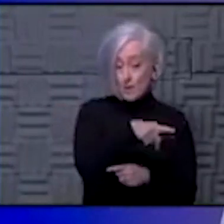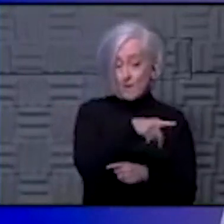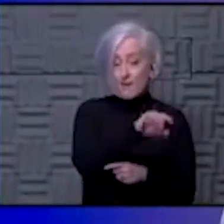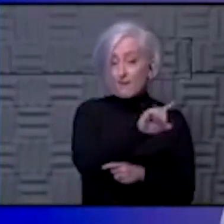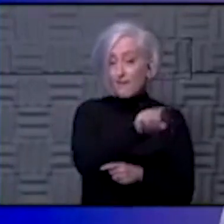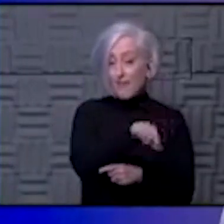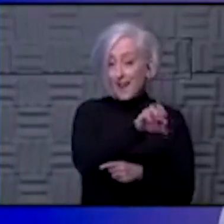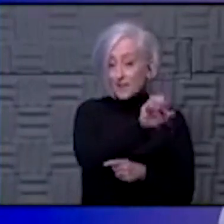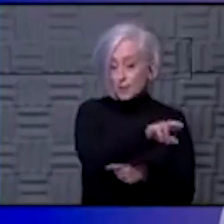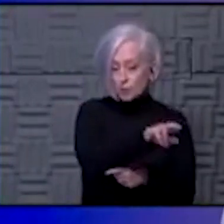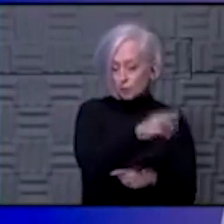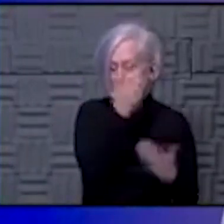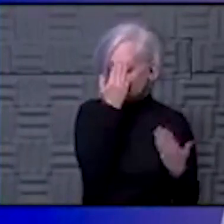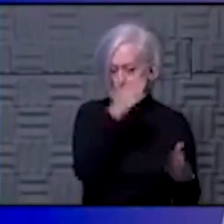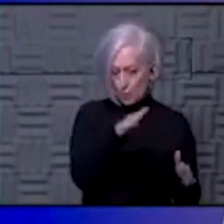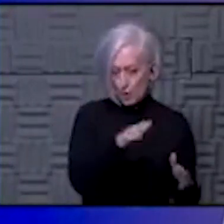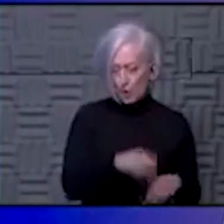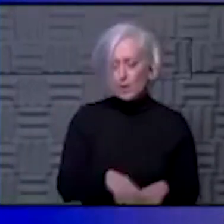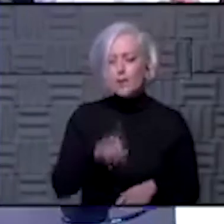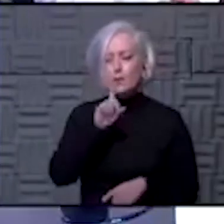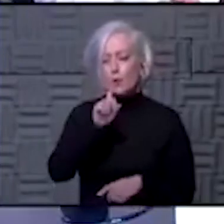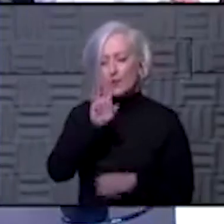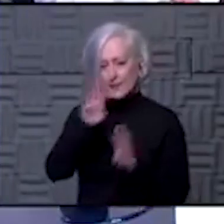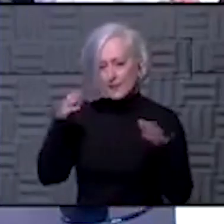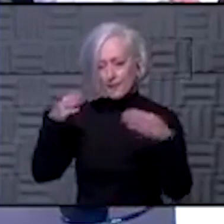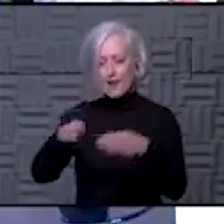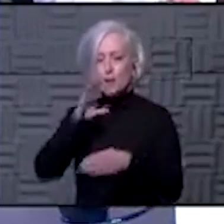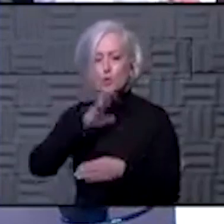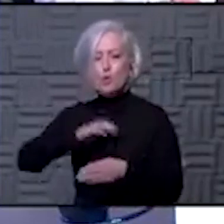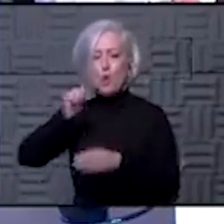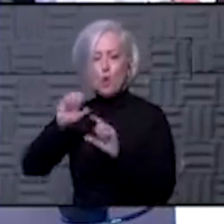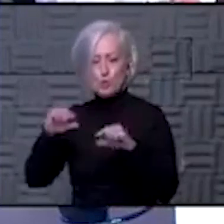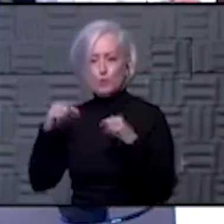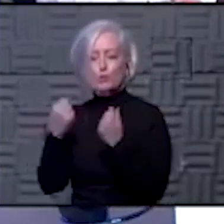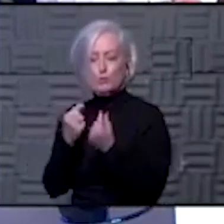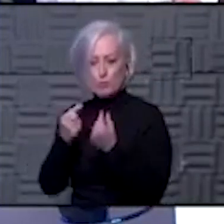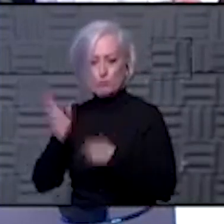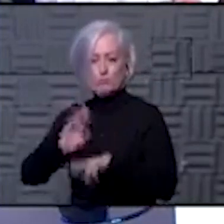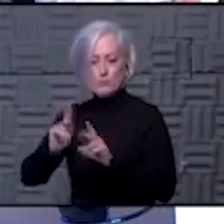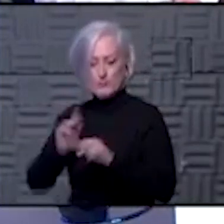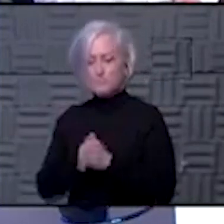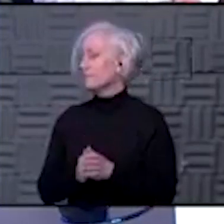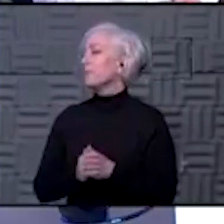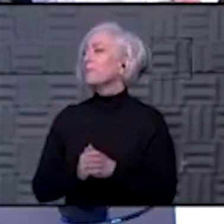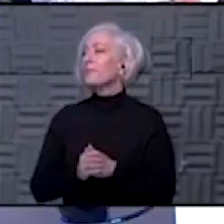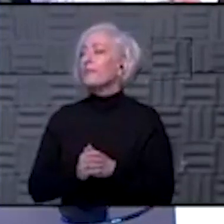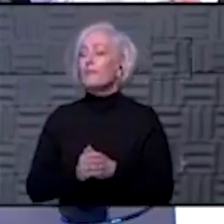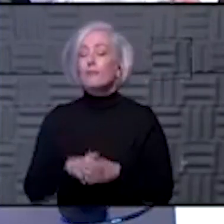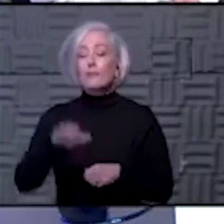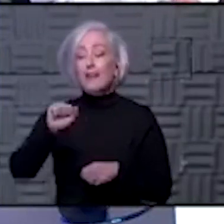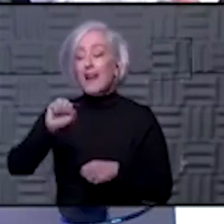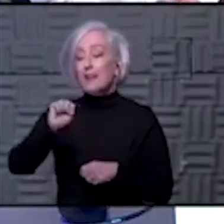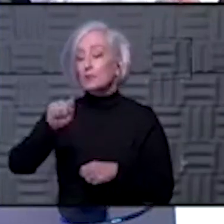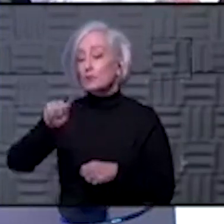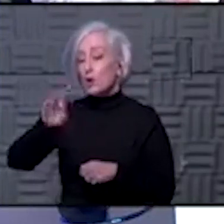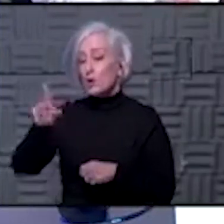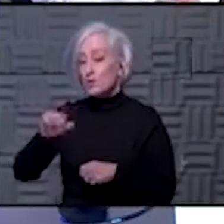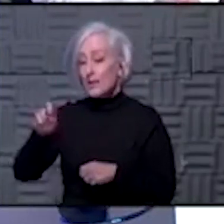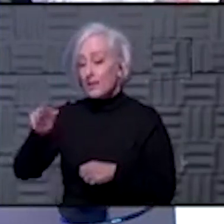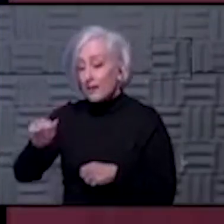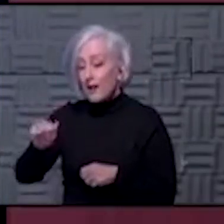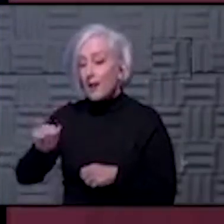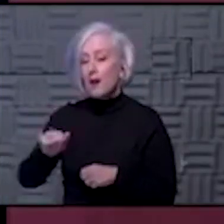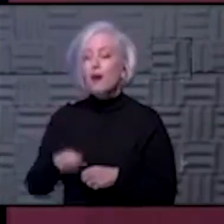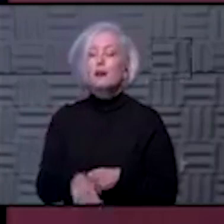vulnerable populations, that older age group. And the other point, remembering that since most of these vaccine, and AstraZeneca is one of those, has to be given